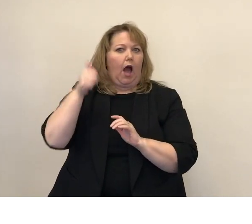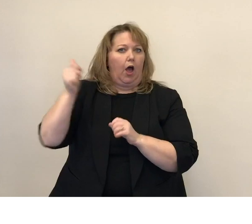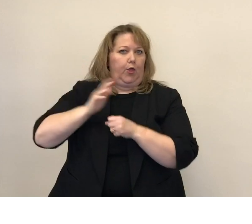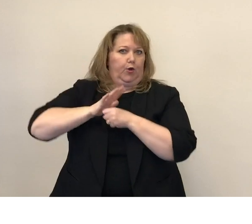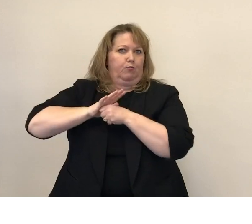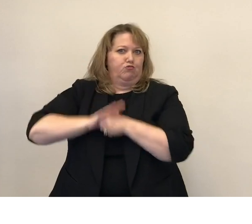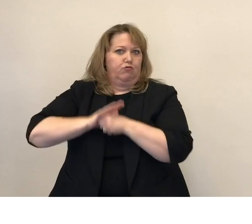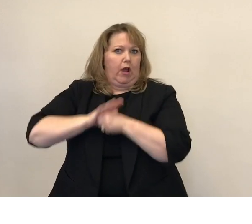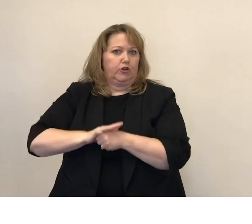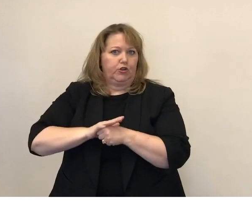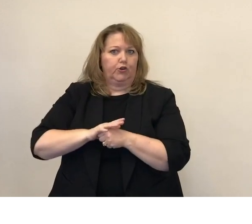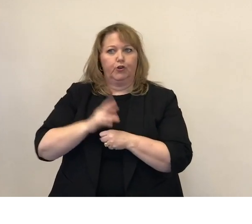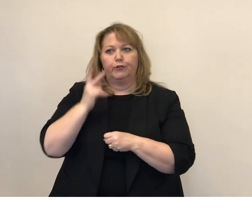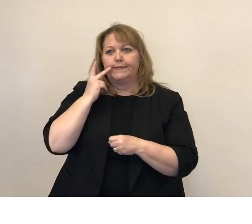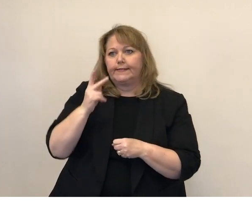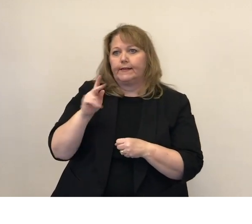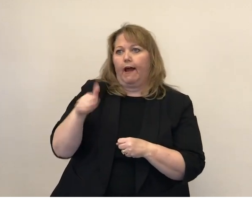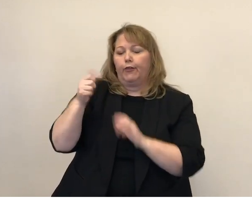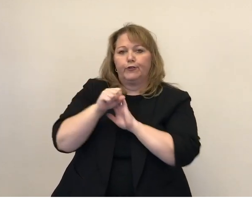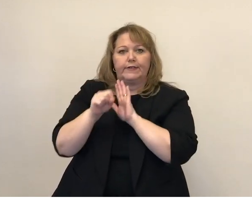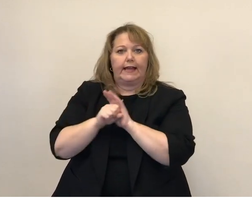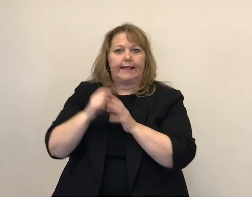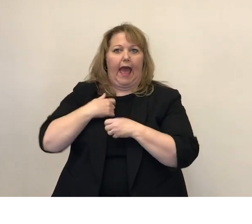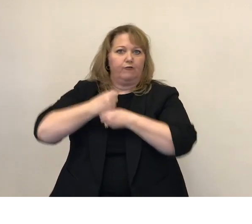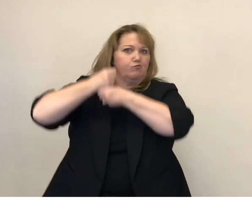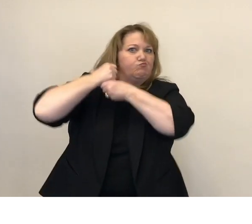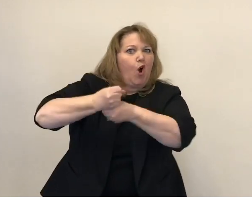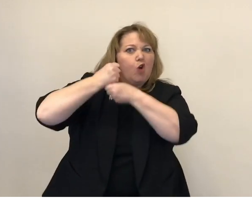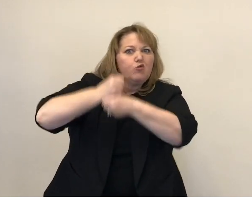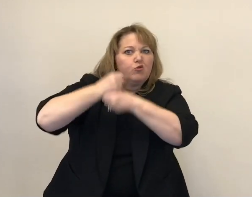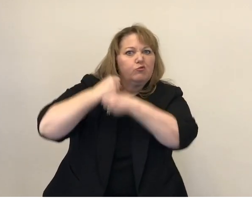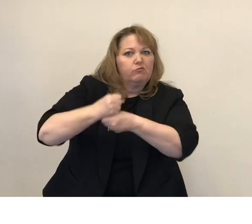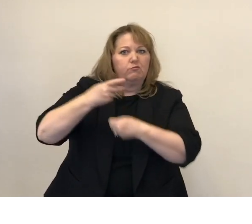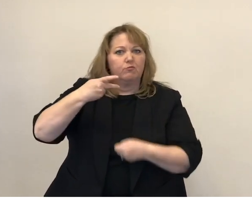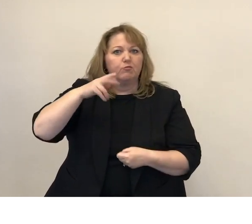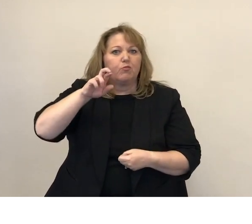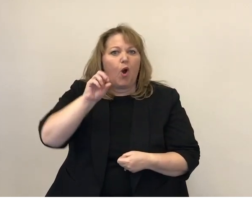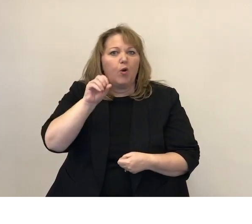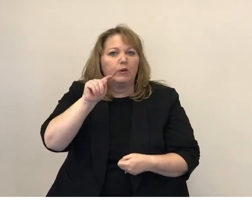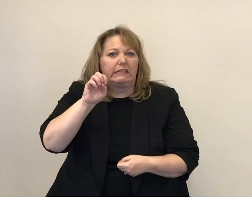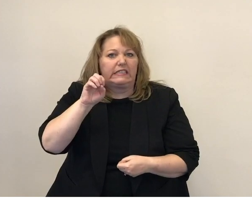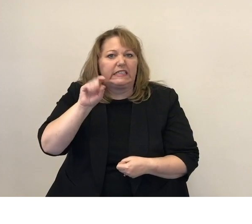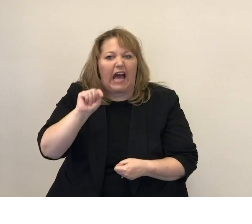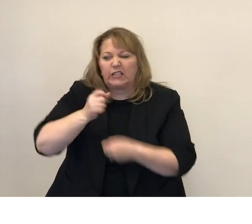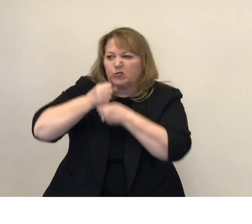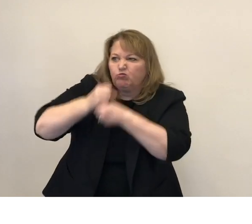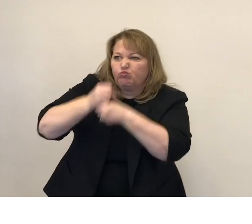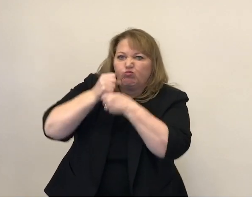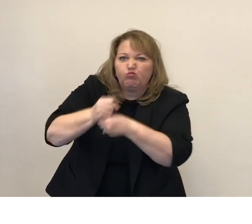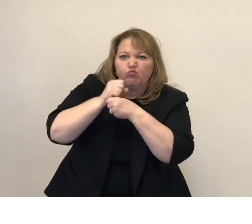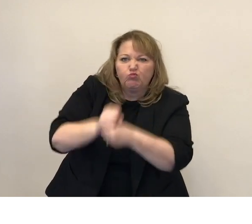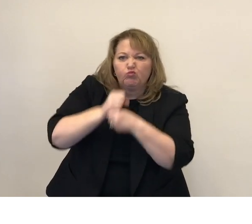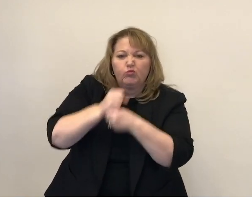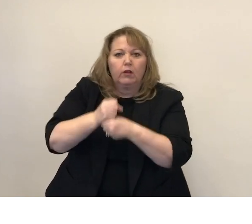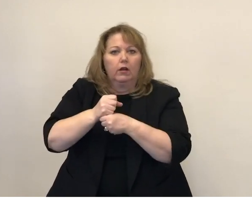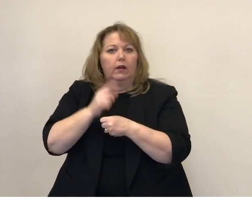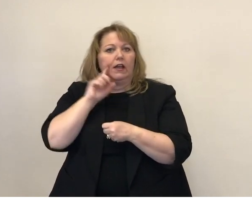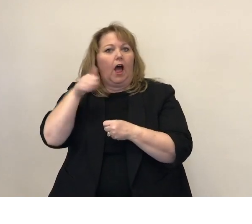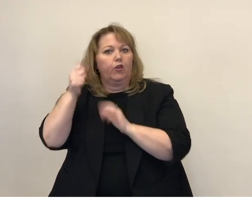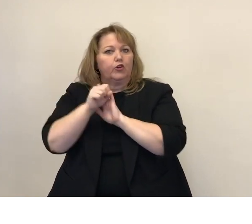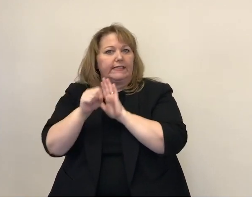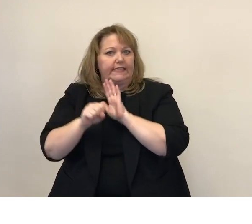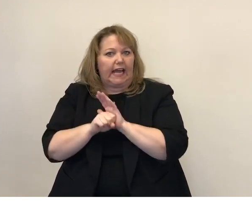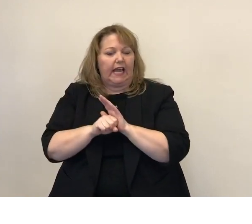and we're hearing that there might be some protests as early as this weekend regarding the opening up of certain